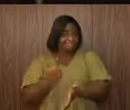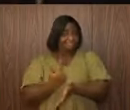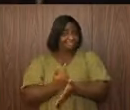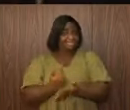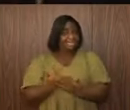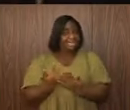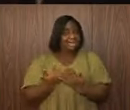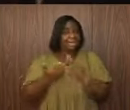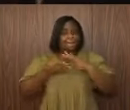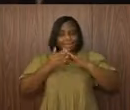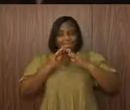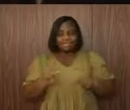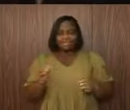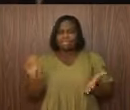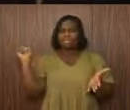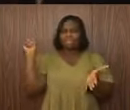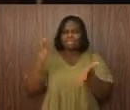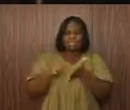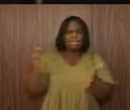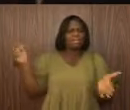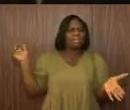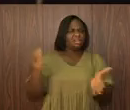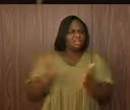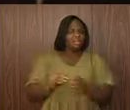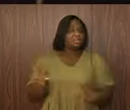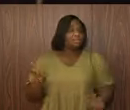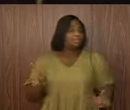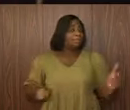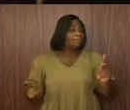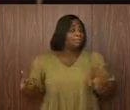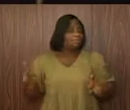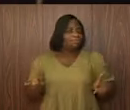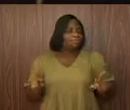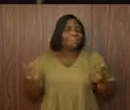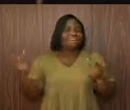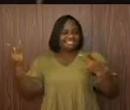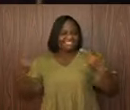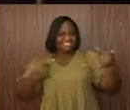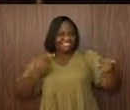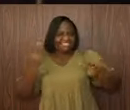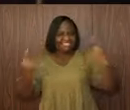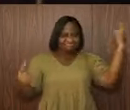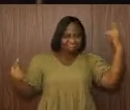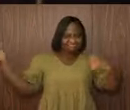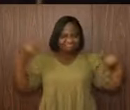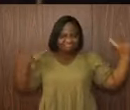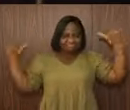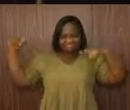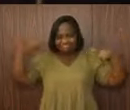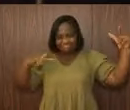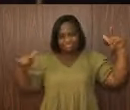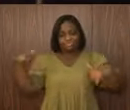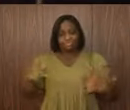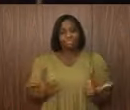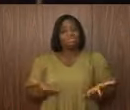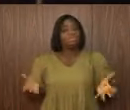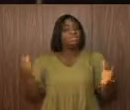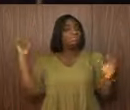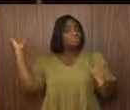the thousands and thousands of people who are visiting us this Christmas, as our capital,